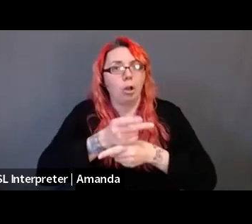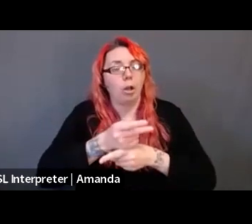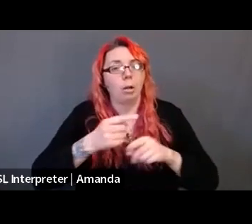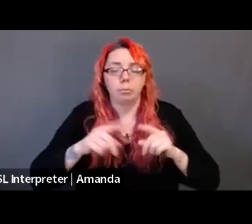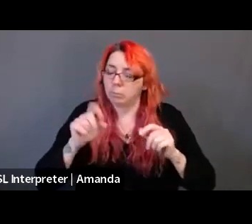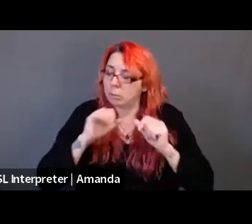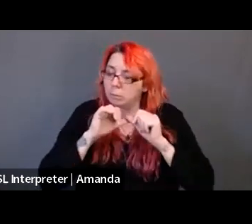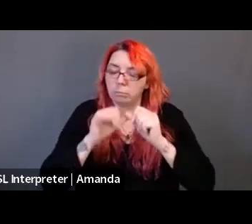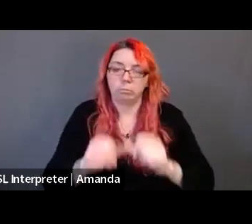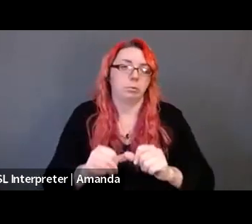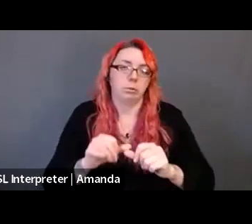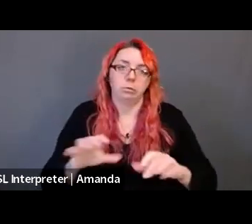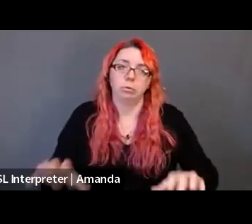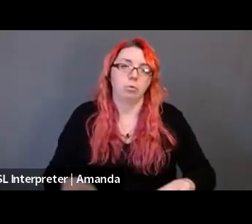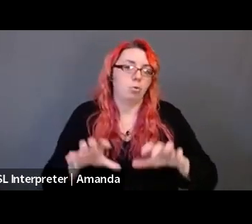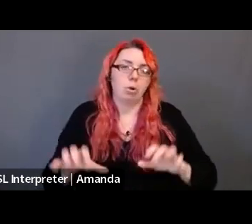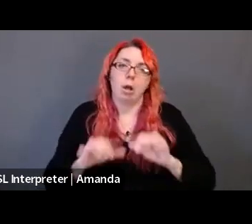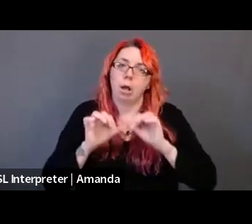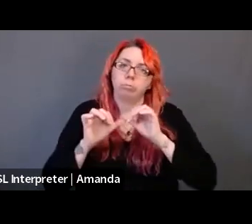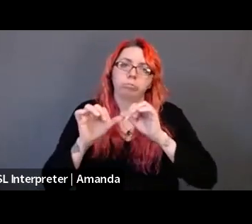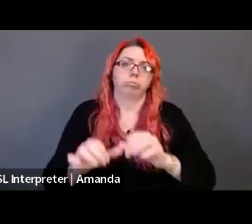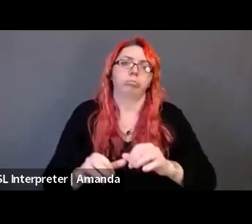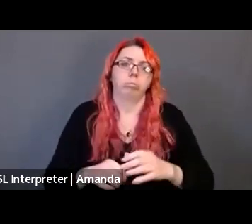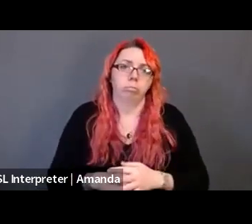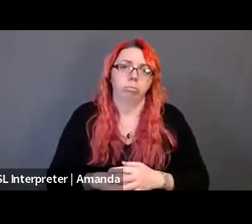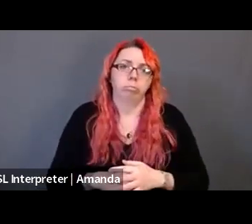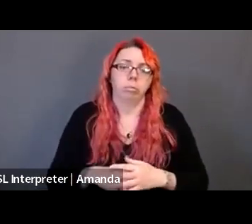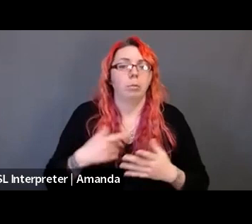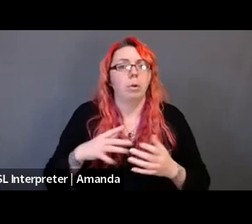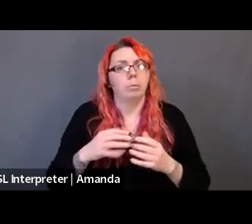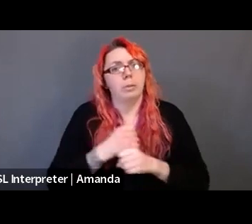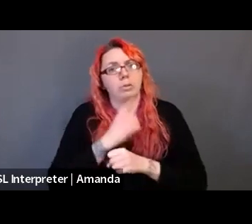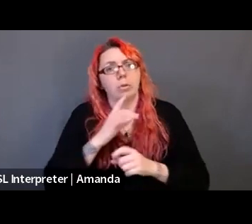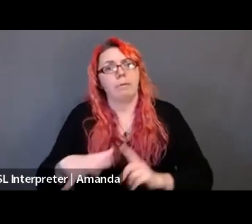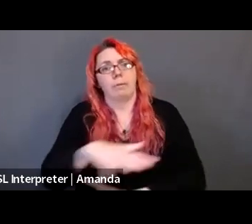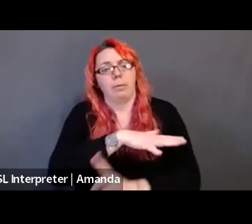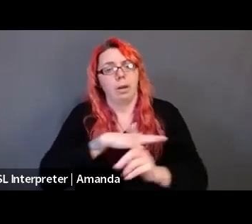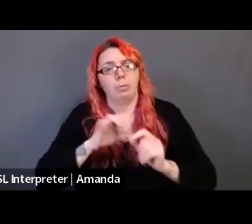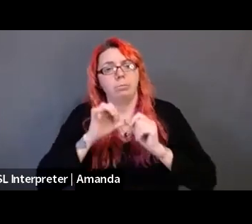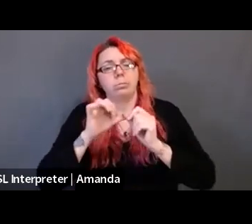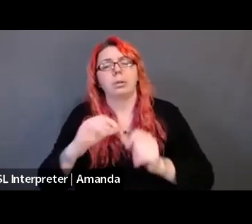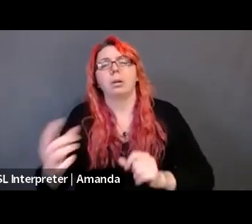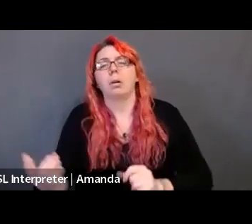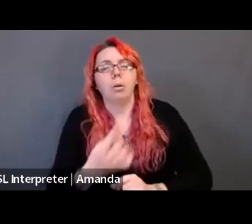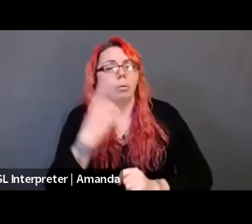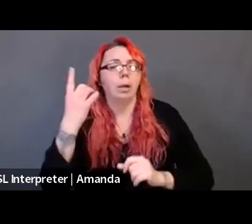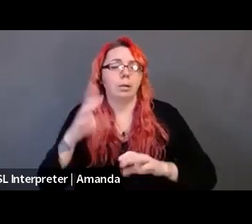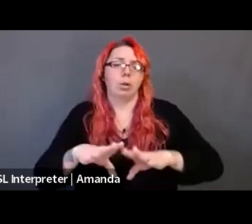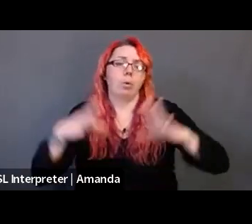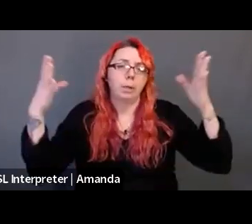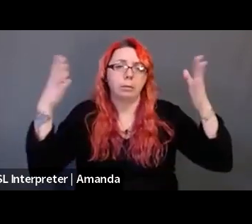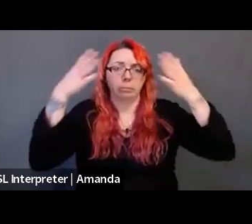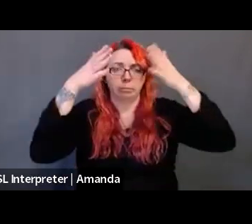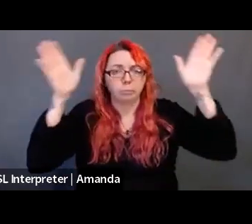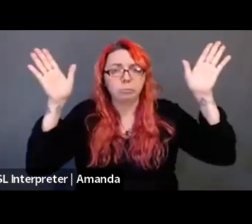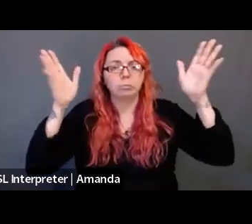facilitating engagement around these issues in an ongoing way that keeps an environment alive? And something that a term I've used in my work that people have found helpful